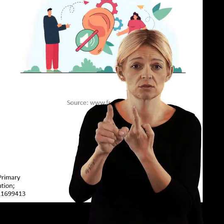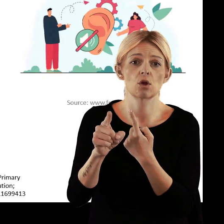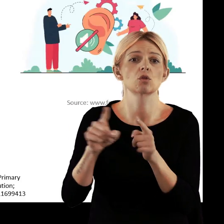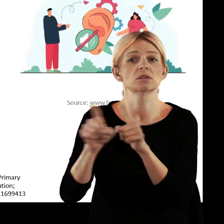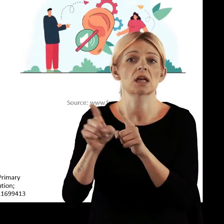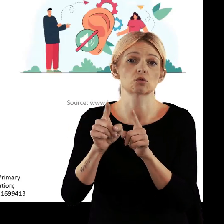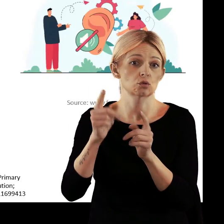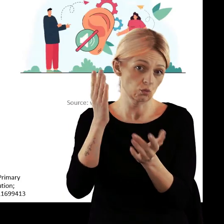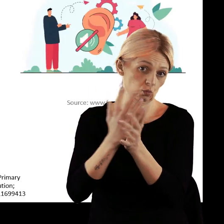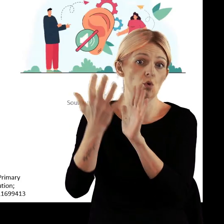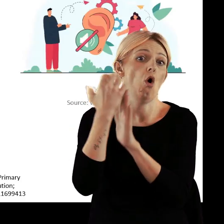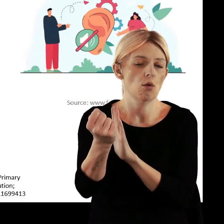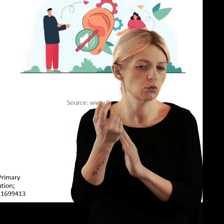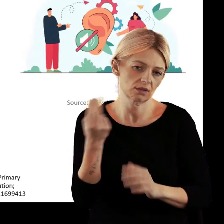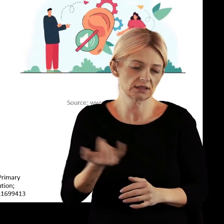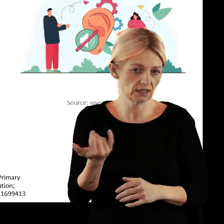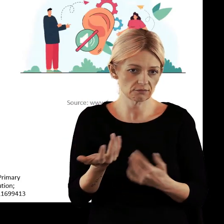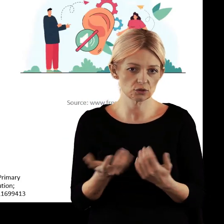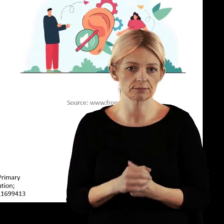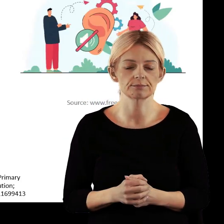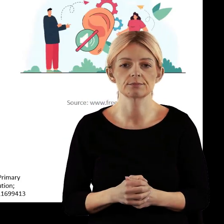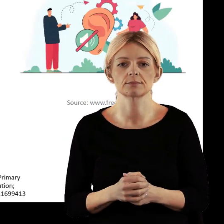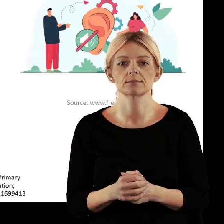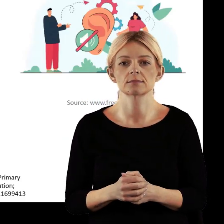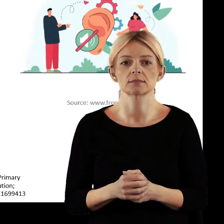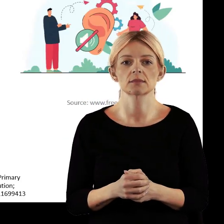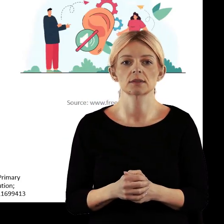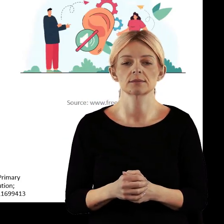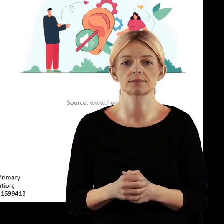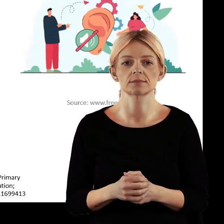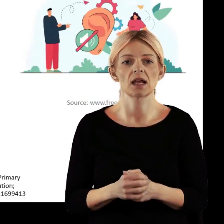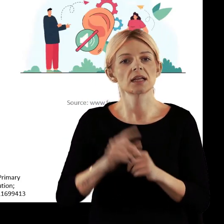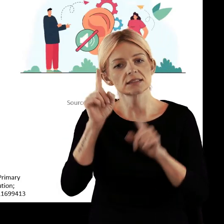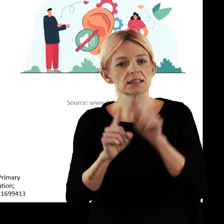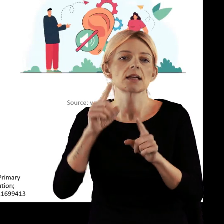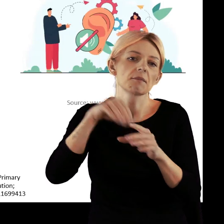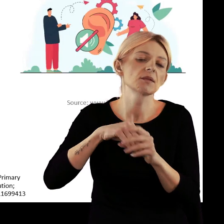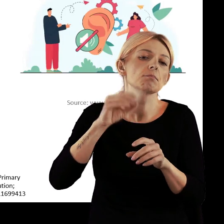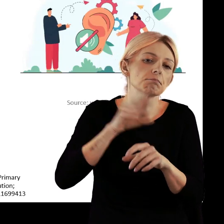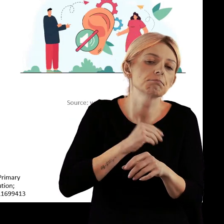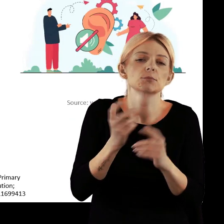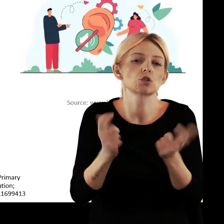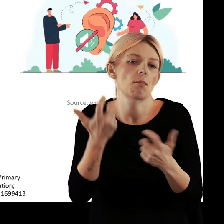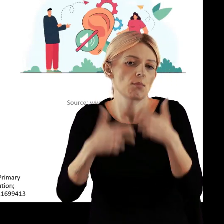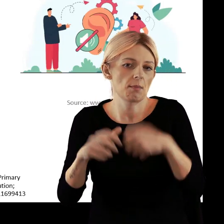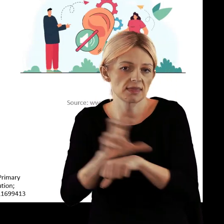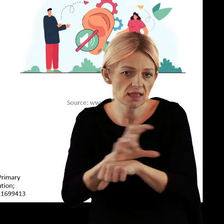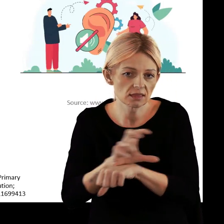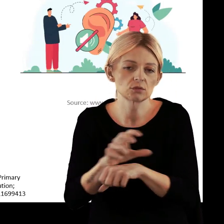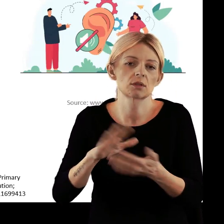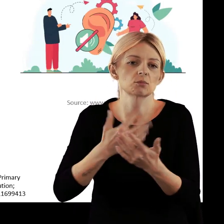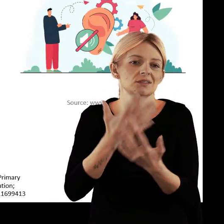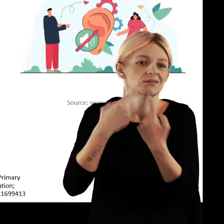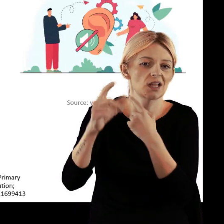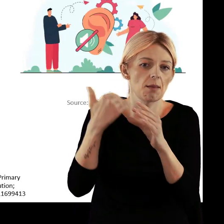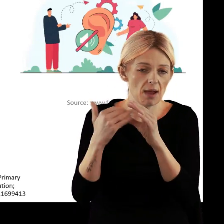as sometimes we may have some technical problems sending the email, for example. What's more, it is important